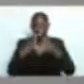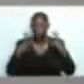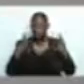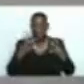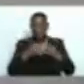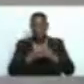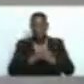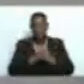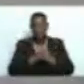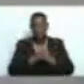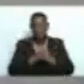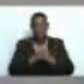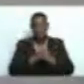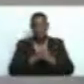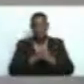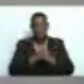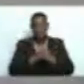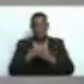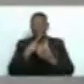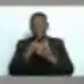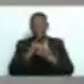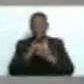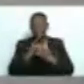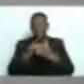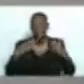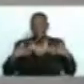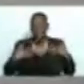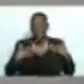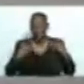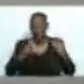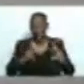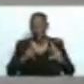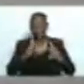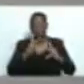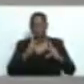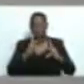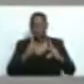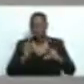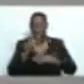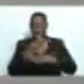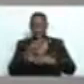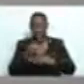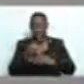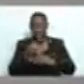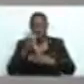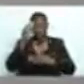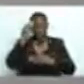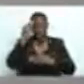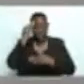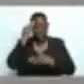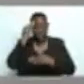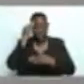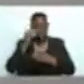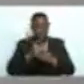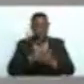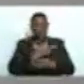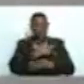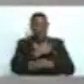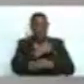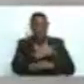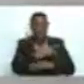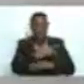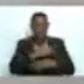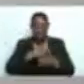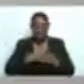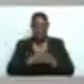the heartbeat of the party, in my opinion. And he knows his politics, and